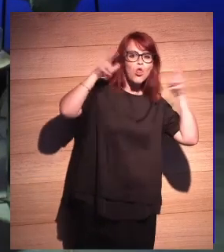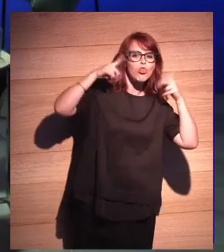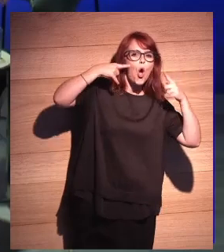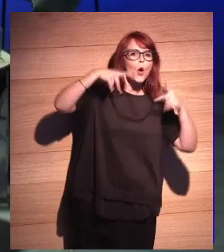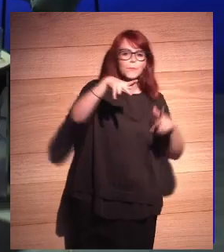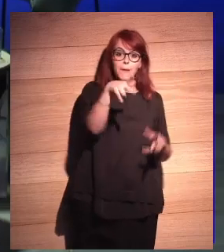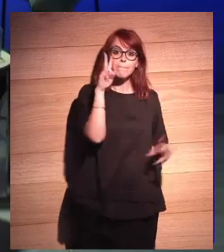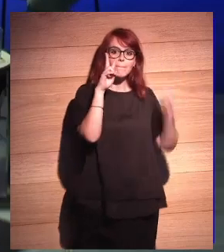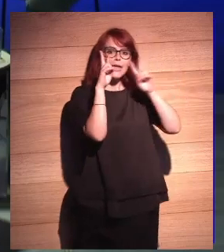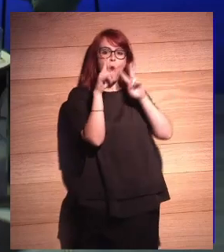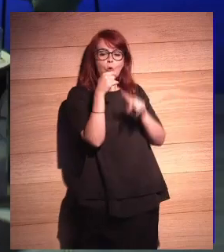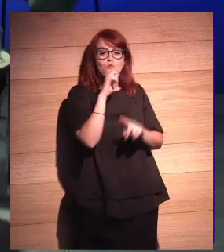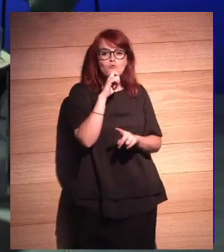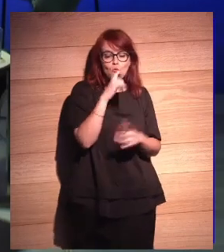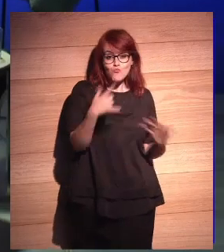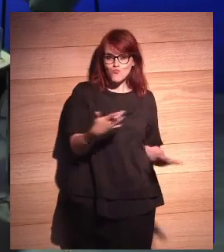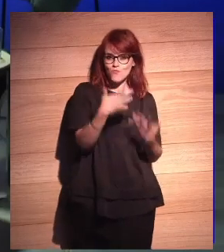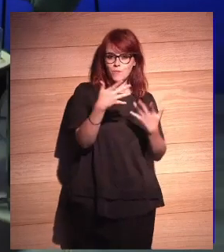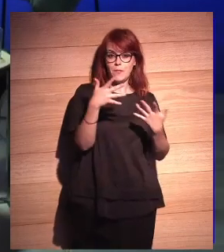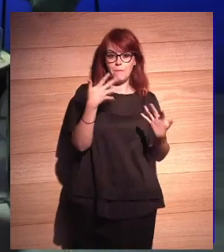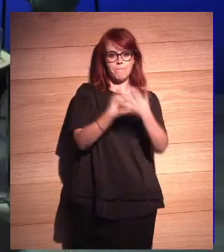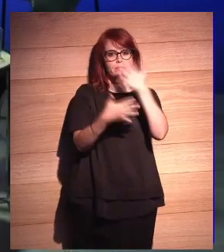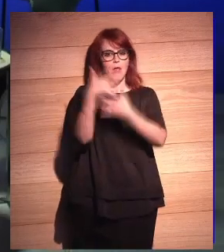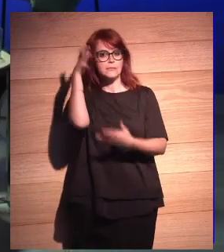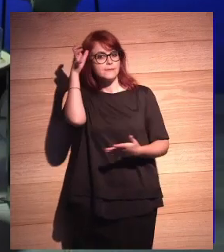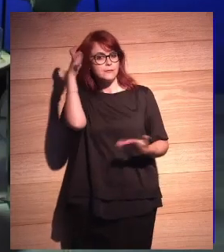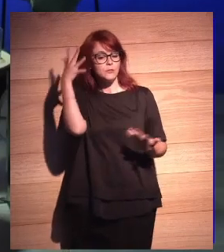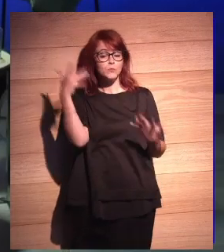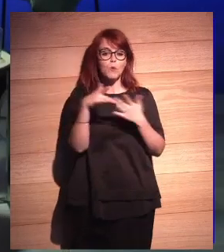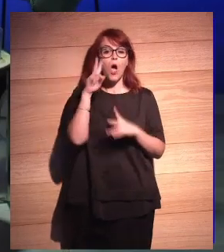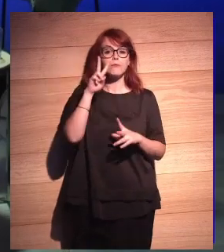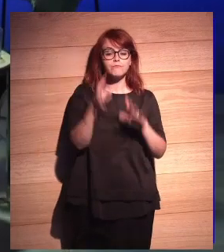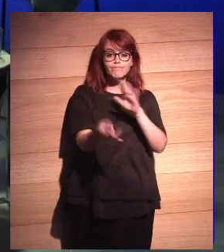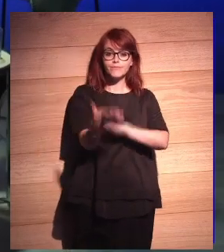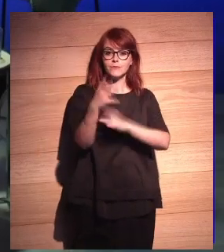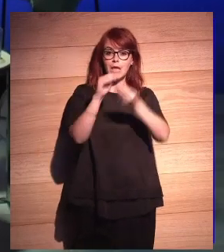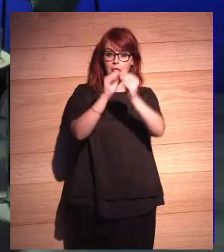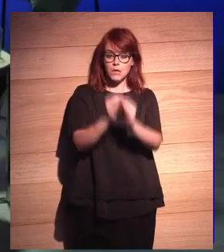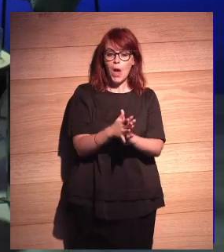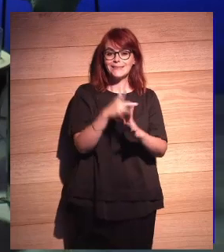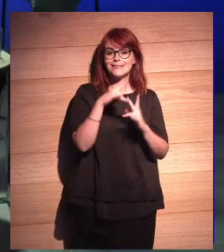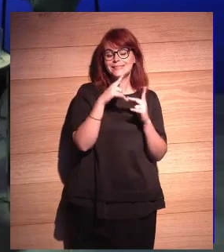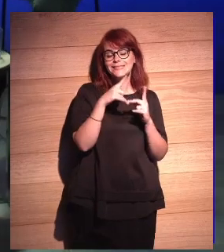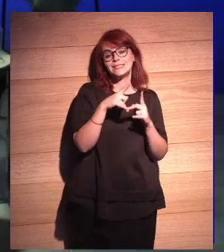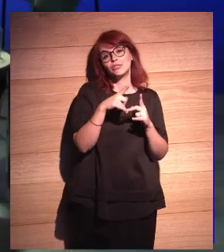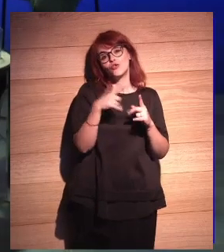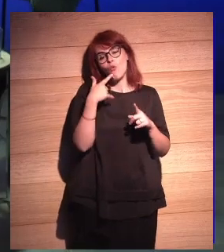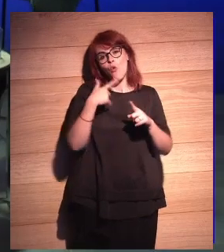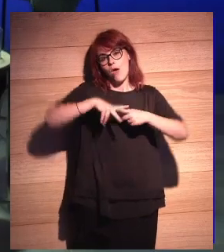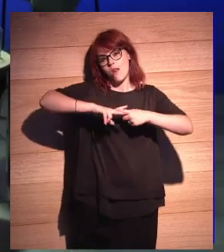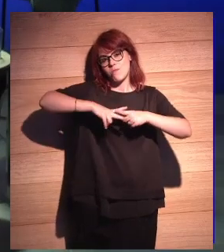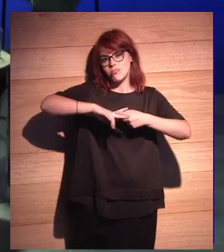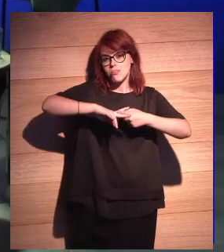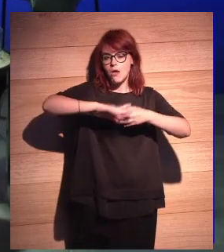sense field, how to make music for the eye, for instance. So we have developed